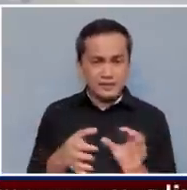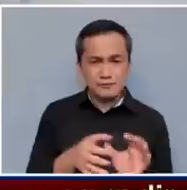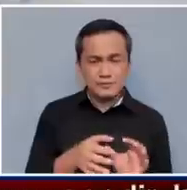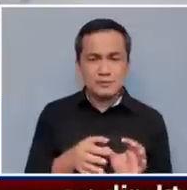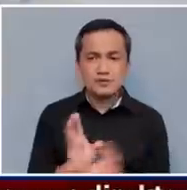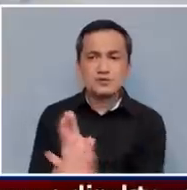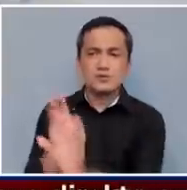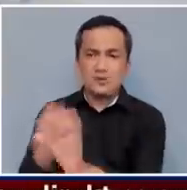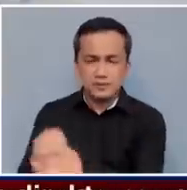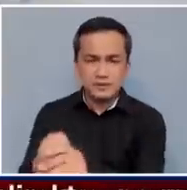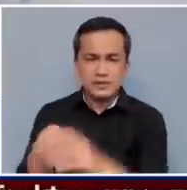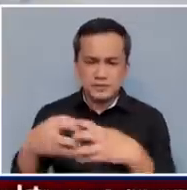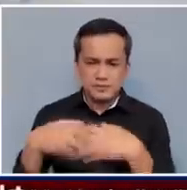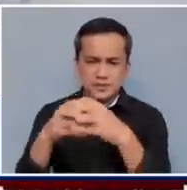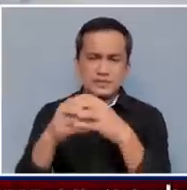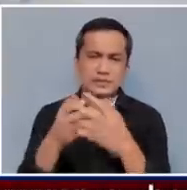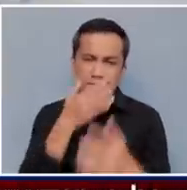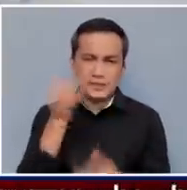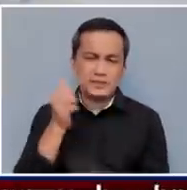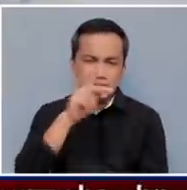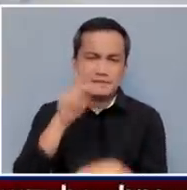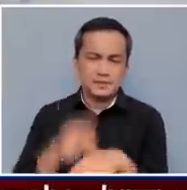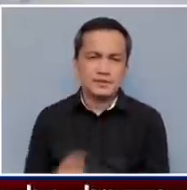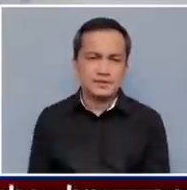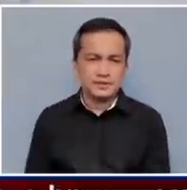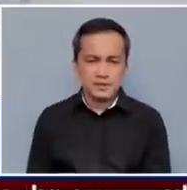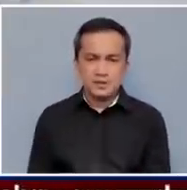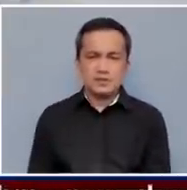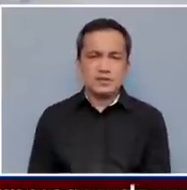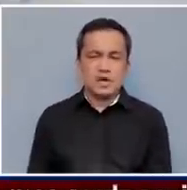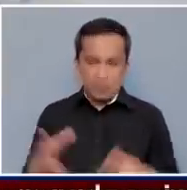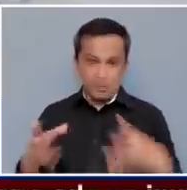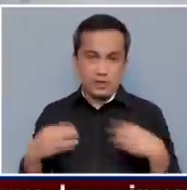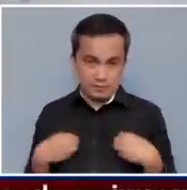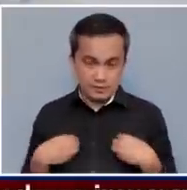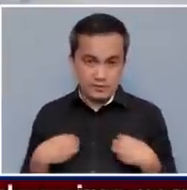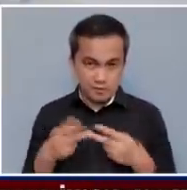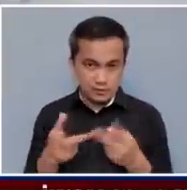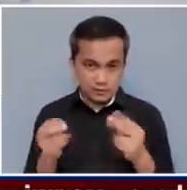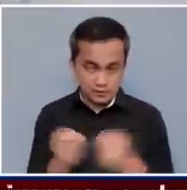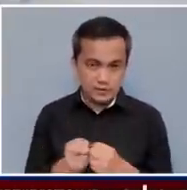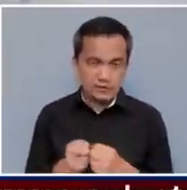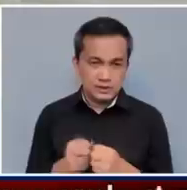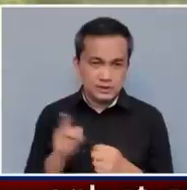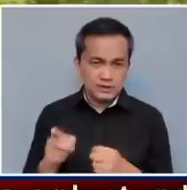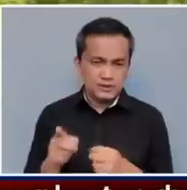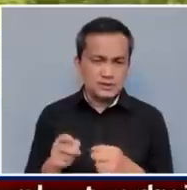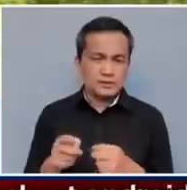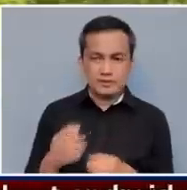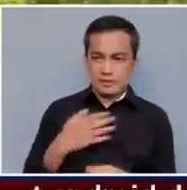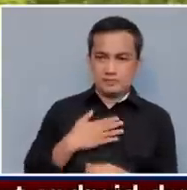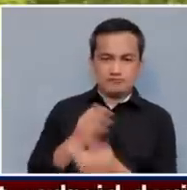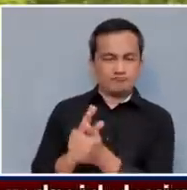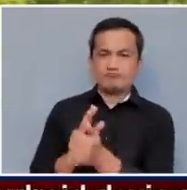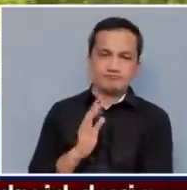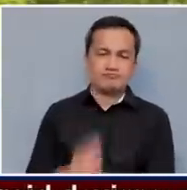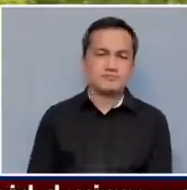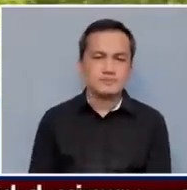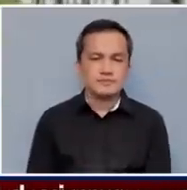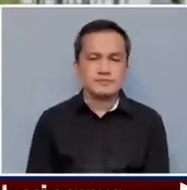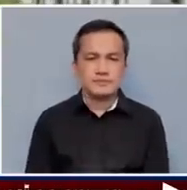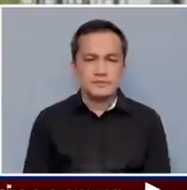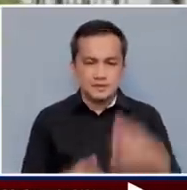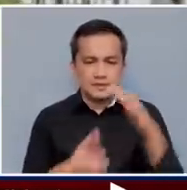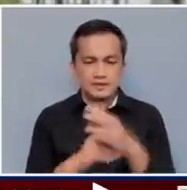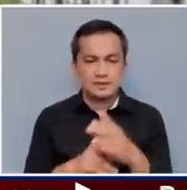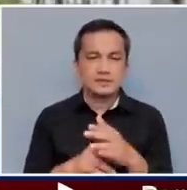you know, building a better Philippines. Why not accept the position, especially if it's your area of expertise? Retired professor ng